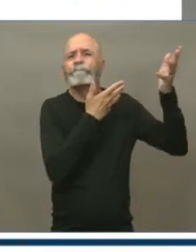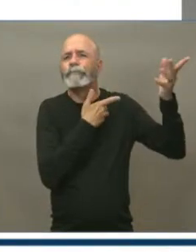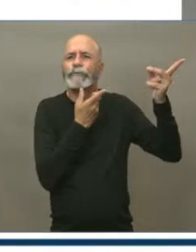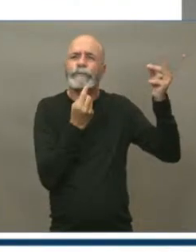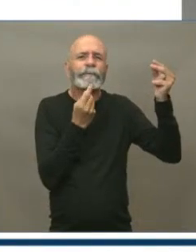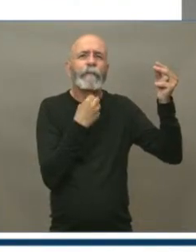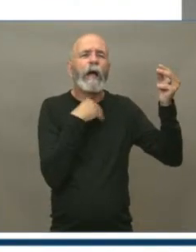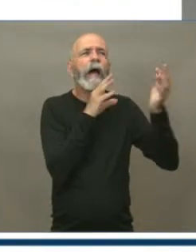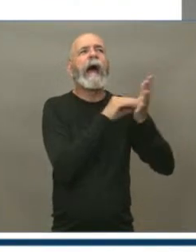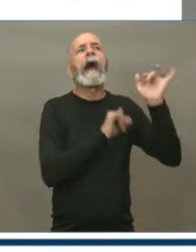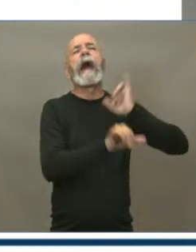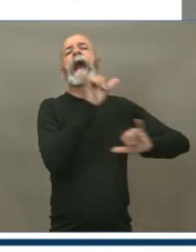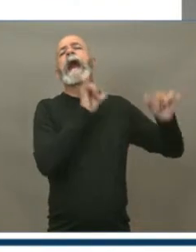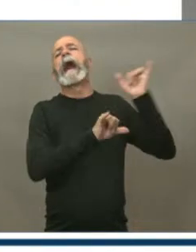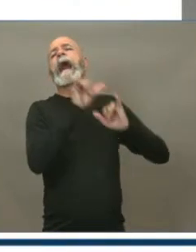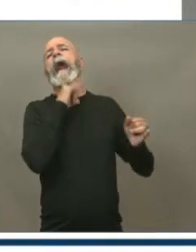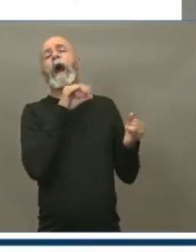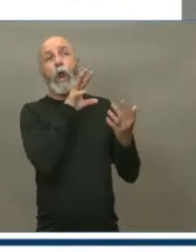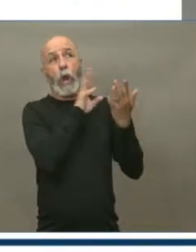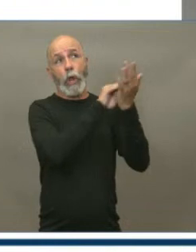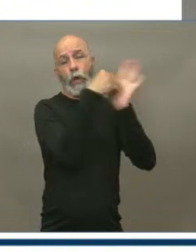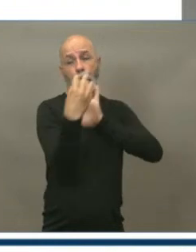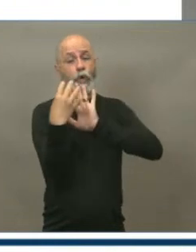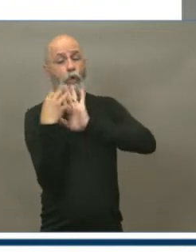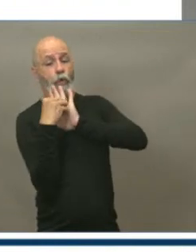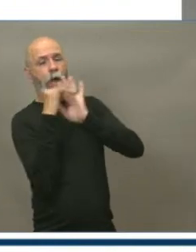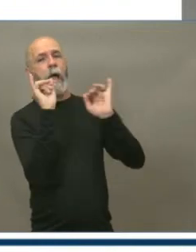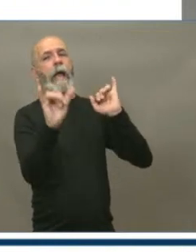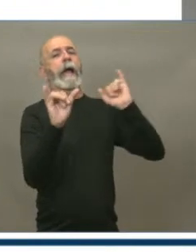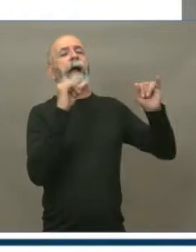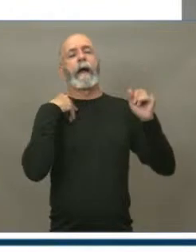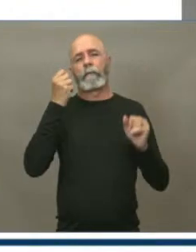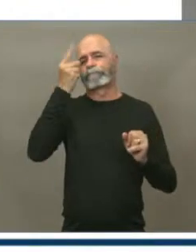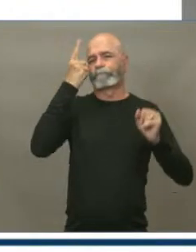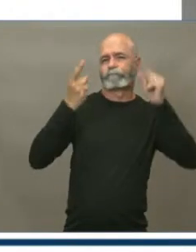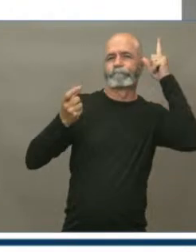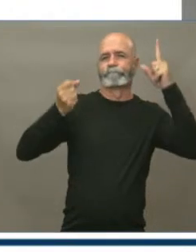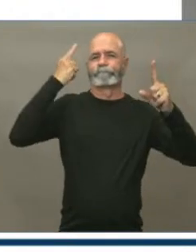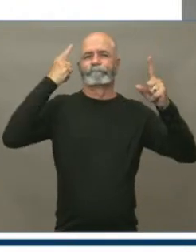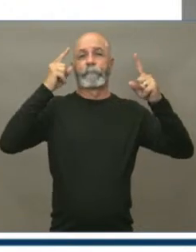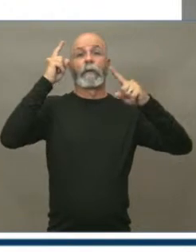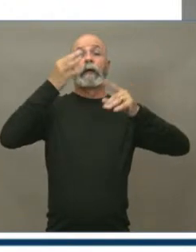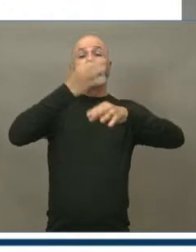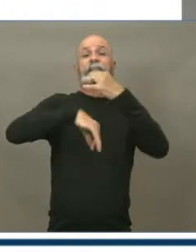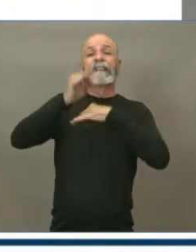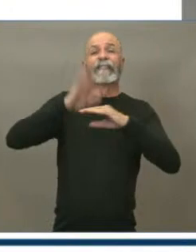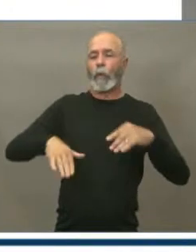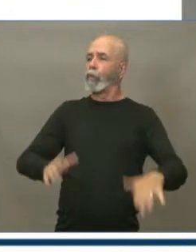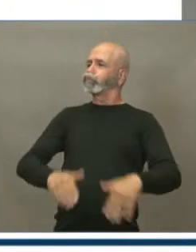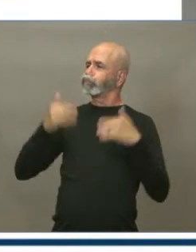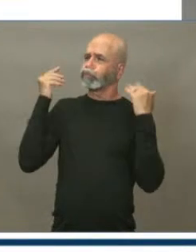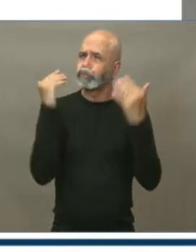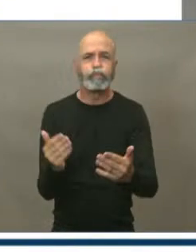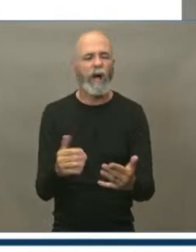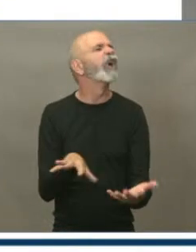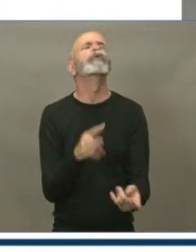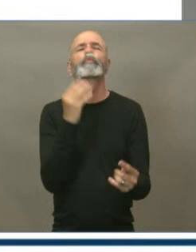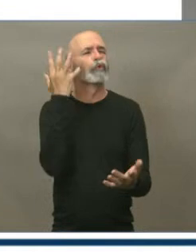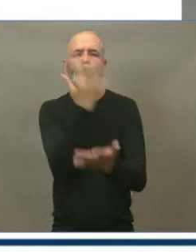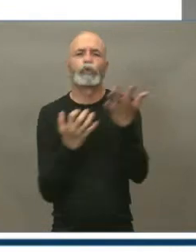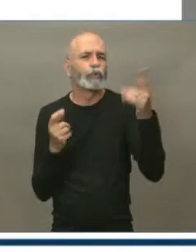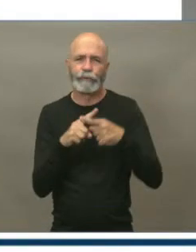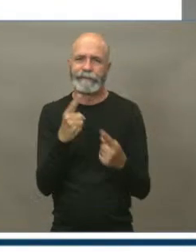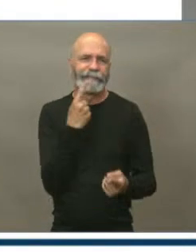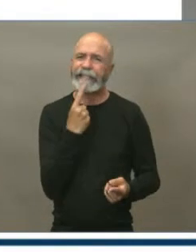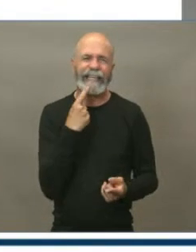how we would do this. It's premature for us to put something on the table, then create expectations. When the epidemiology